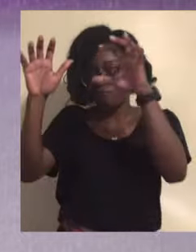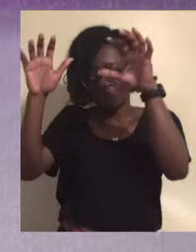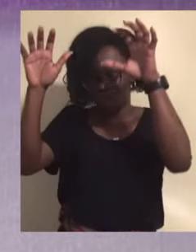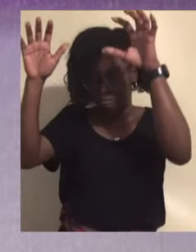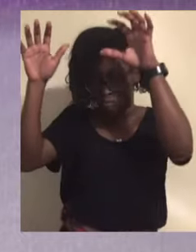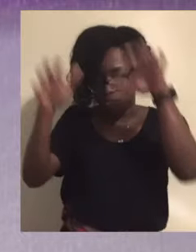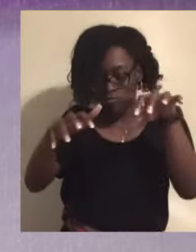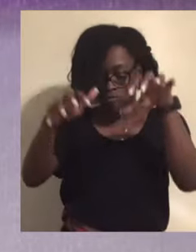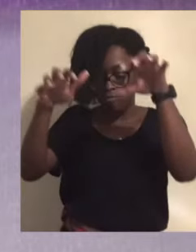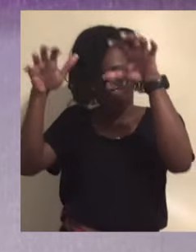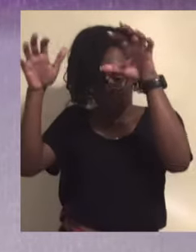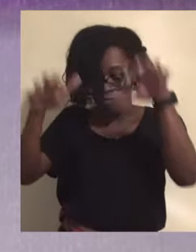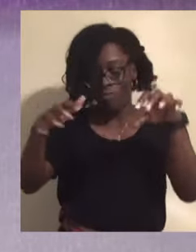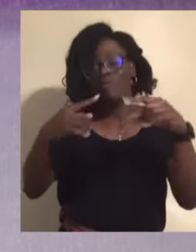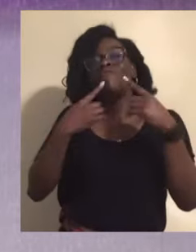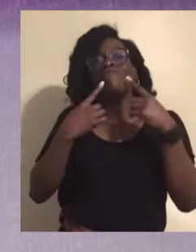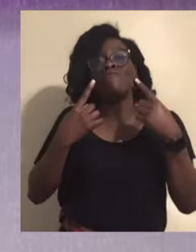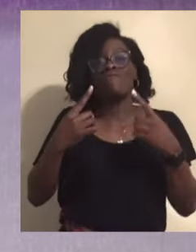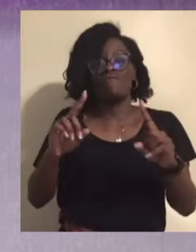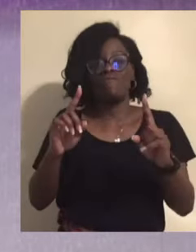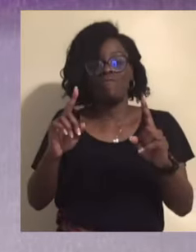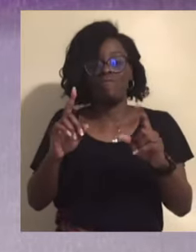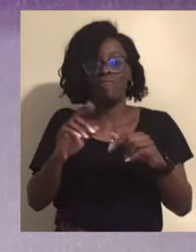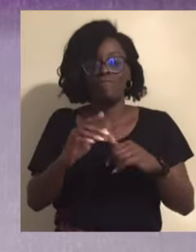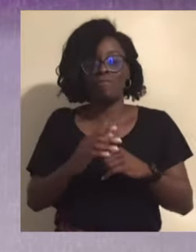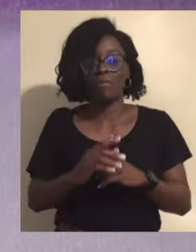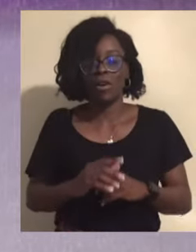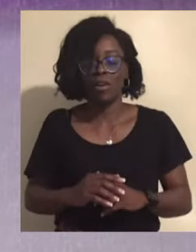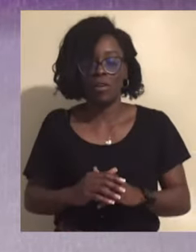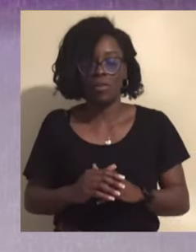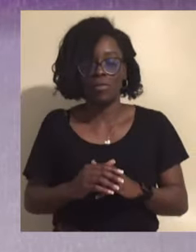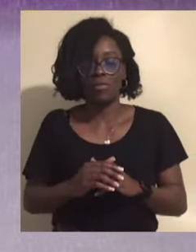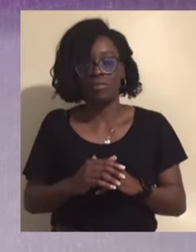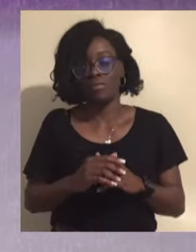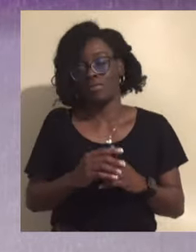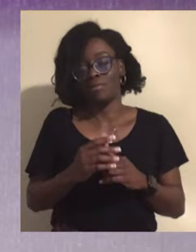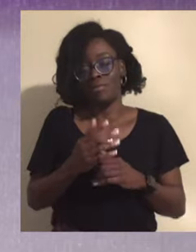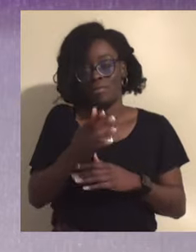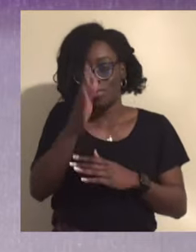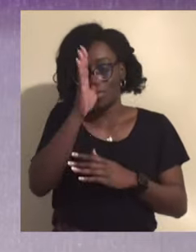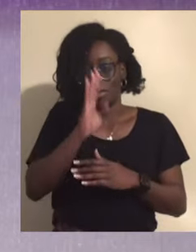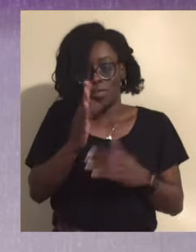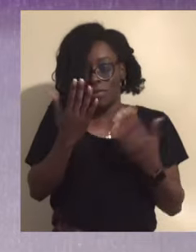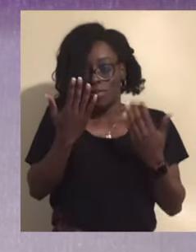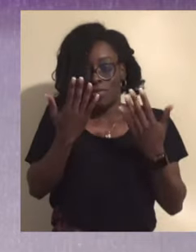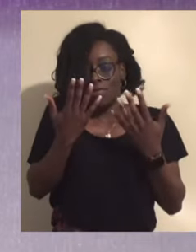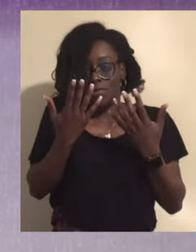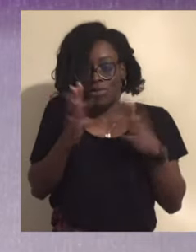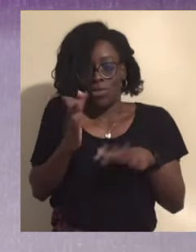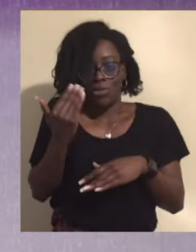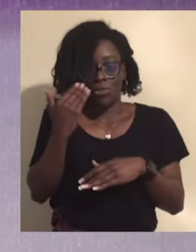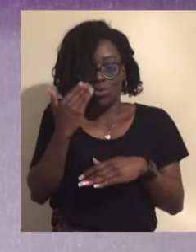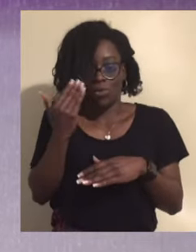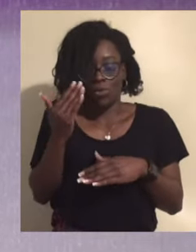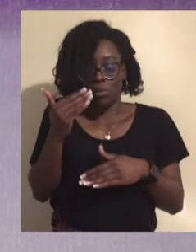And God knew how long the construction process would